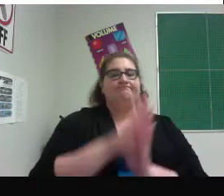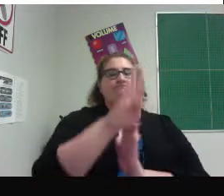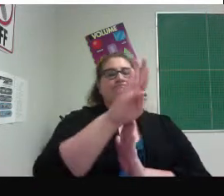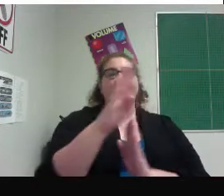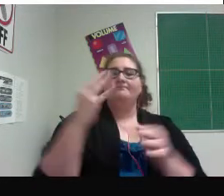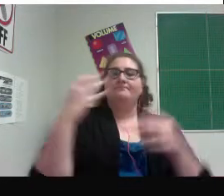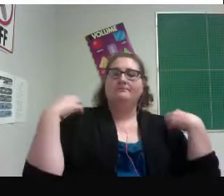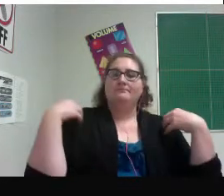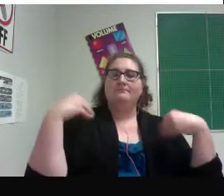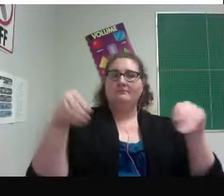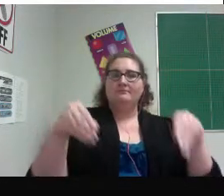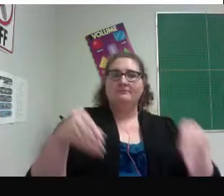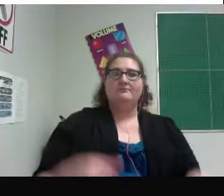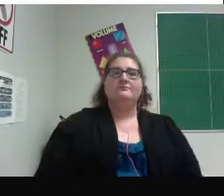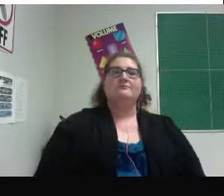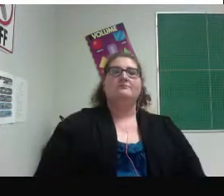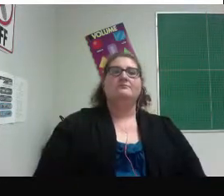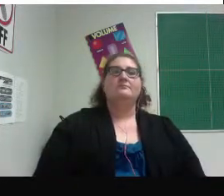Increase in backpack sales.